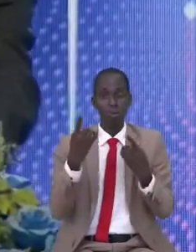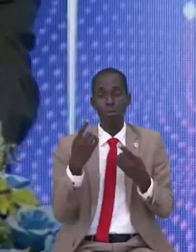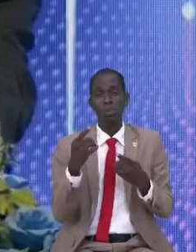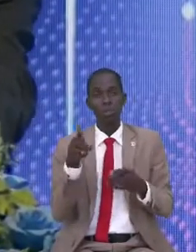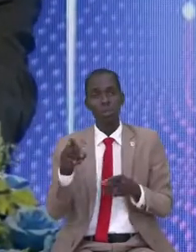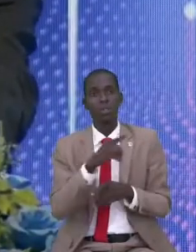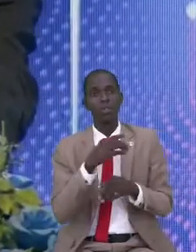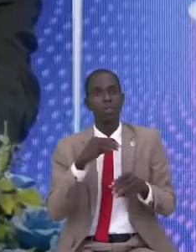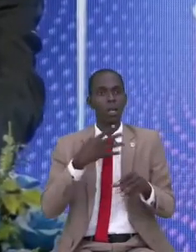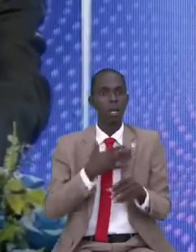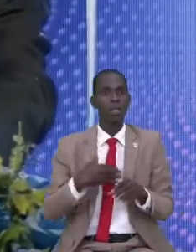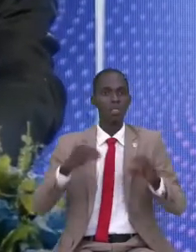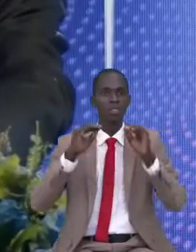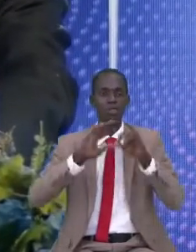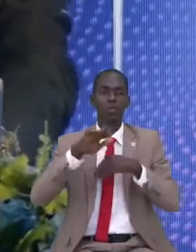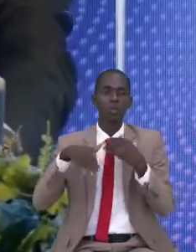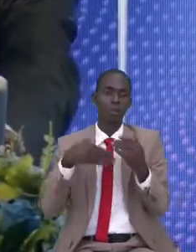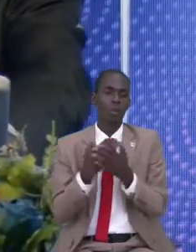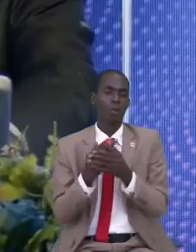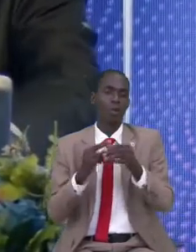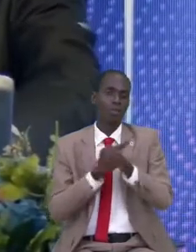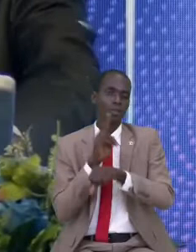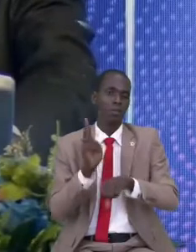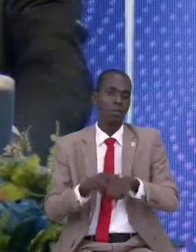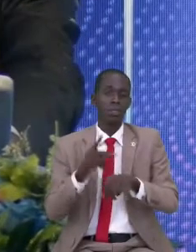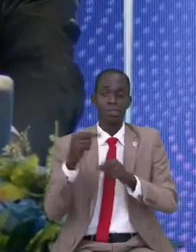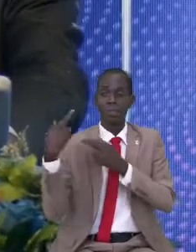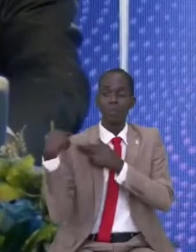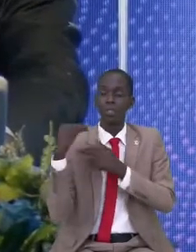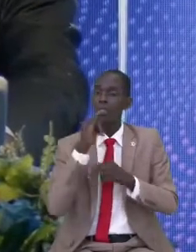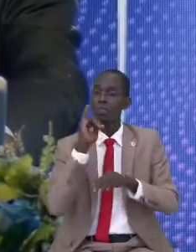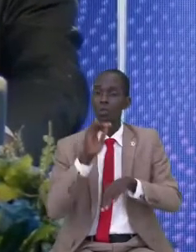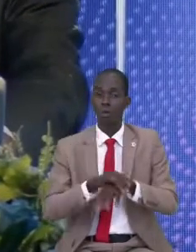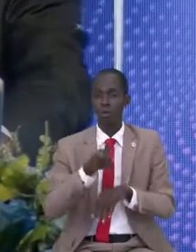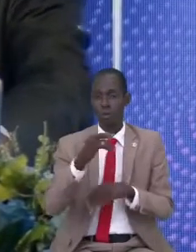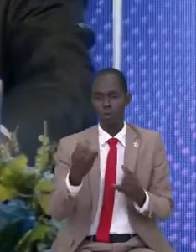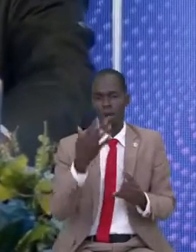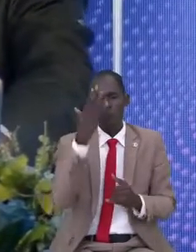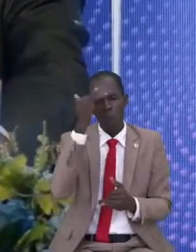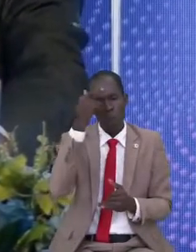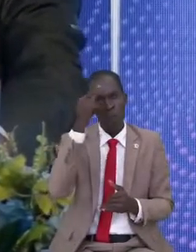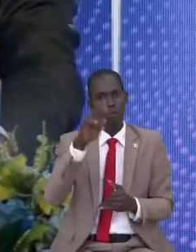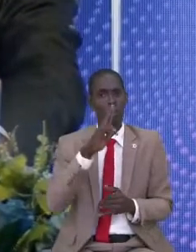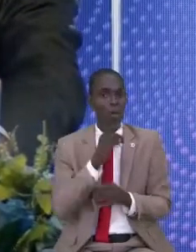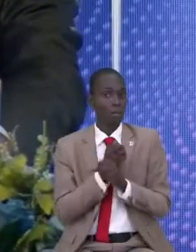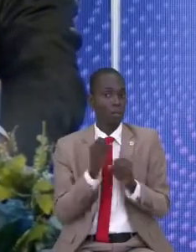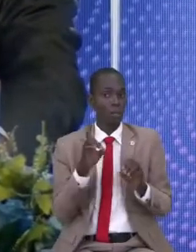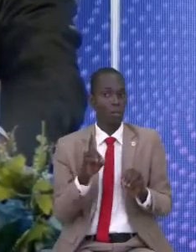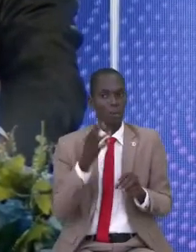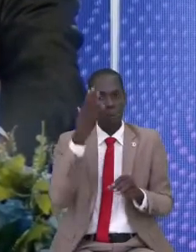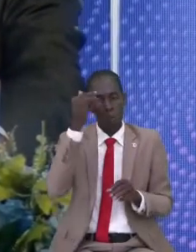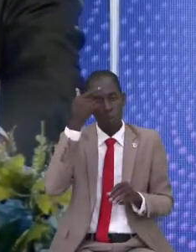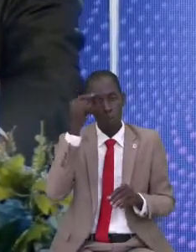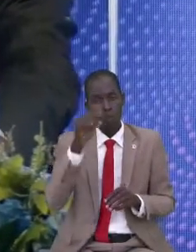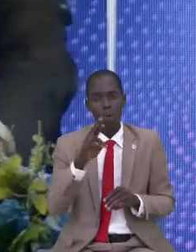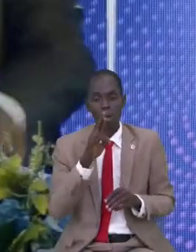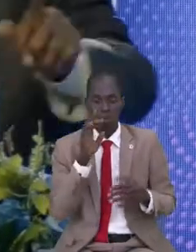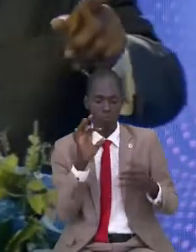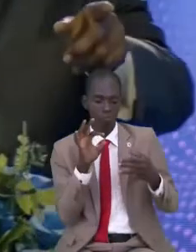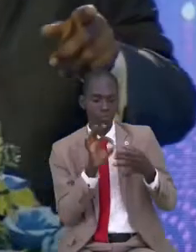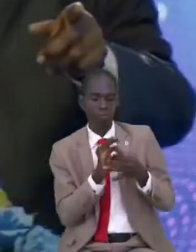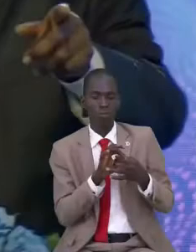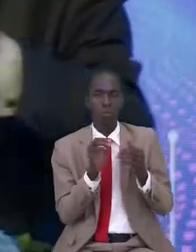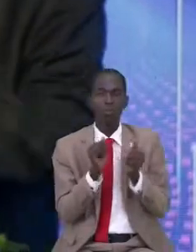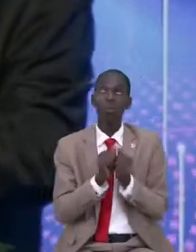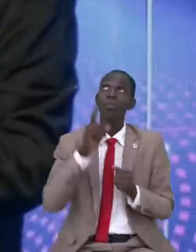now falls on you, because you're saved and because you are connected with him.